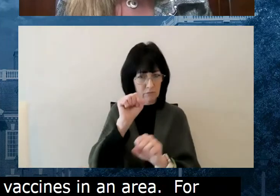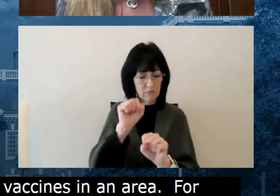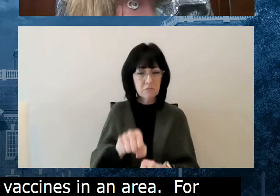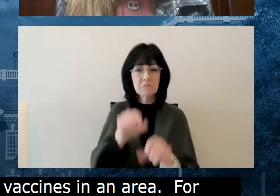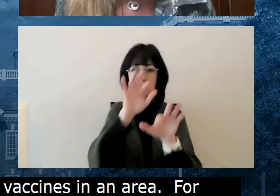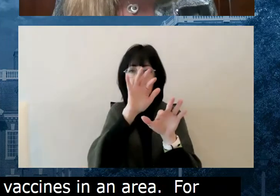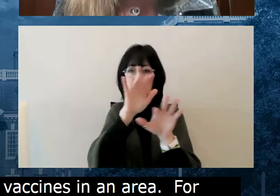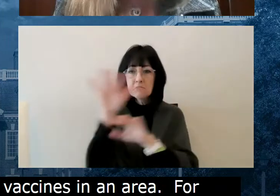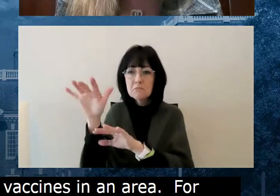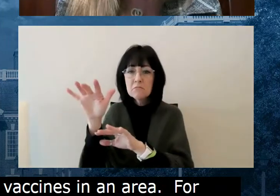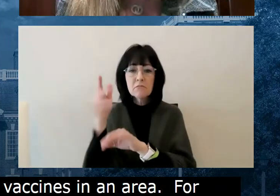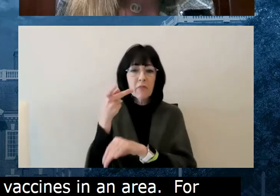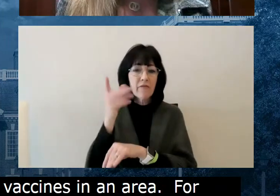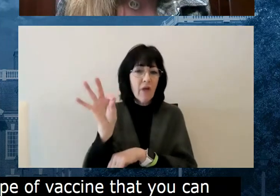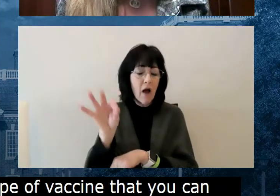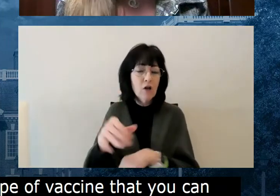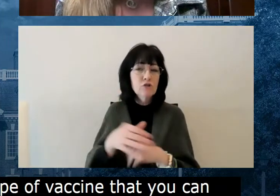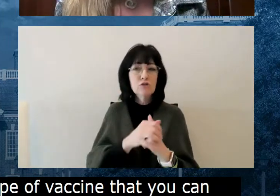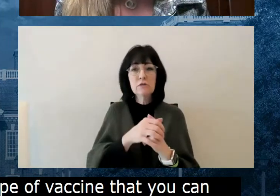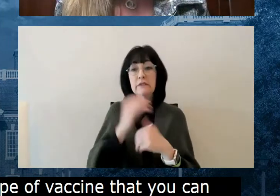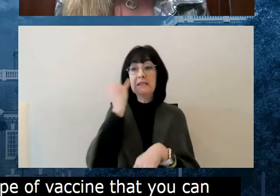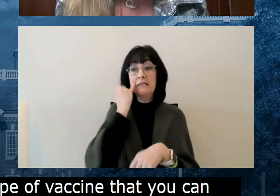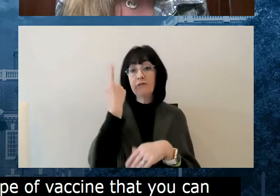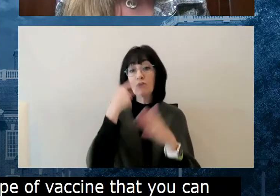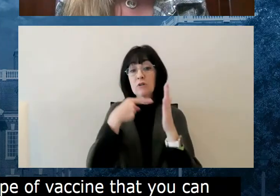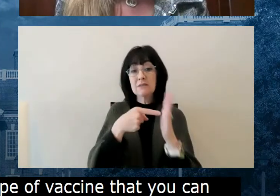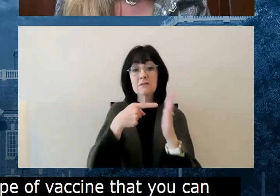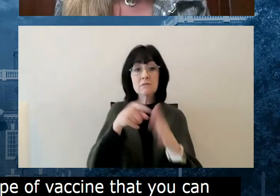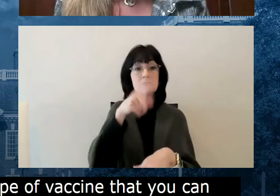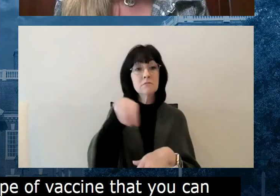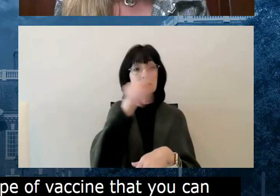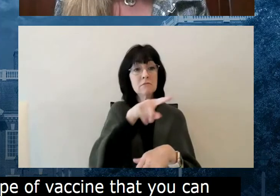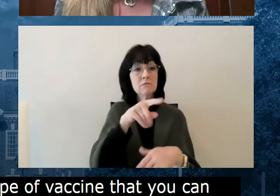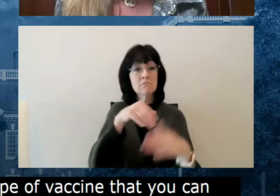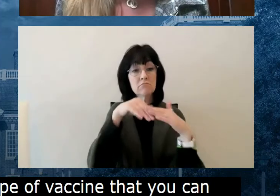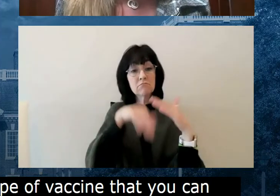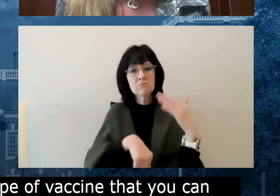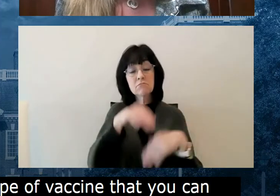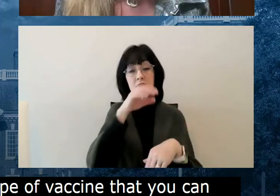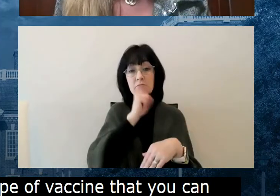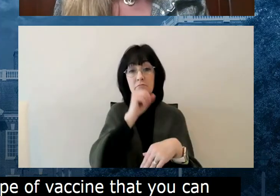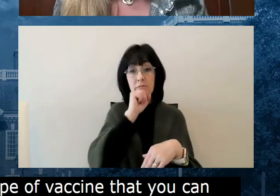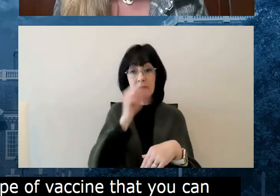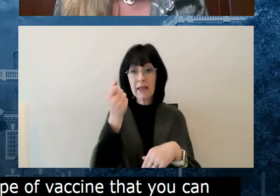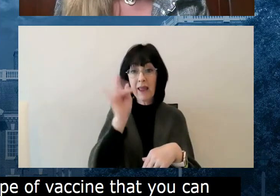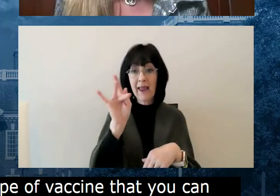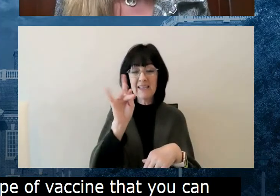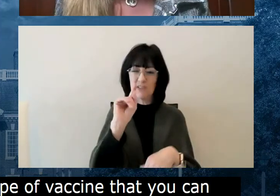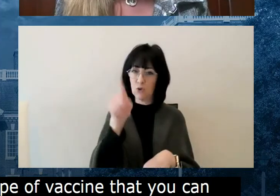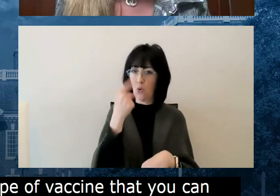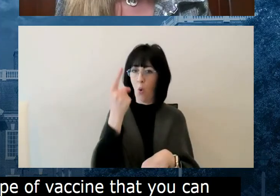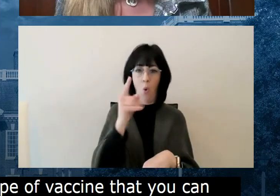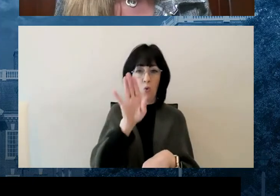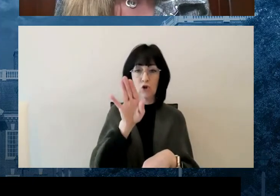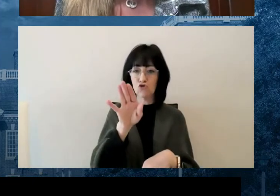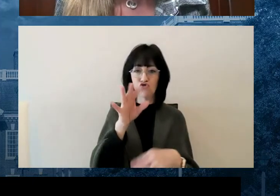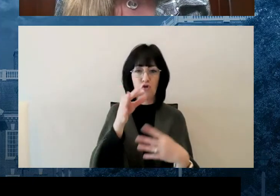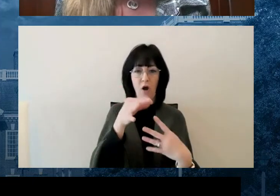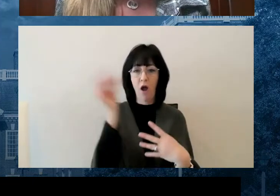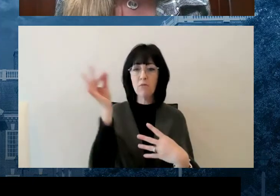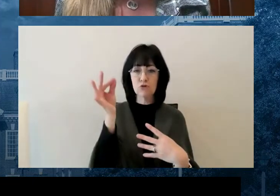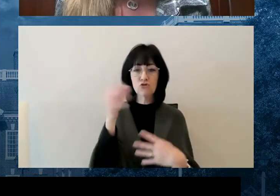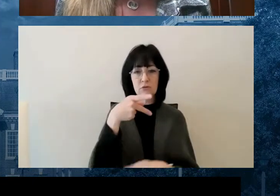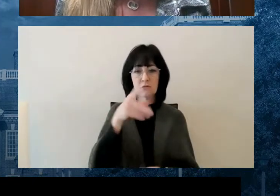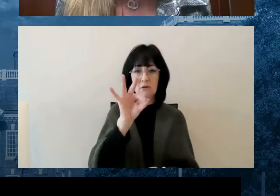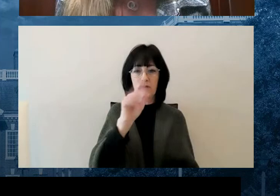for just that one. So for example, anyone under the age of 18 needs to get Pfizer. You can sort to find